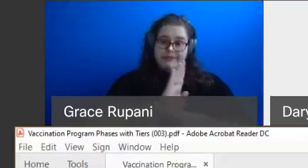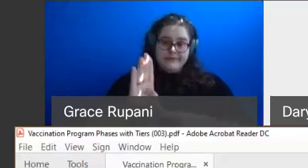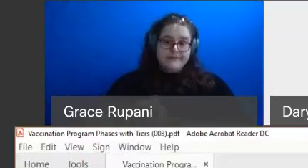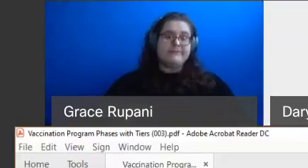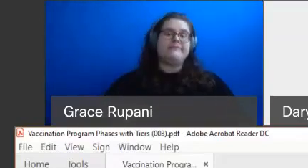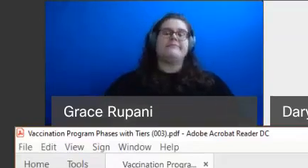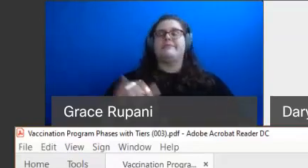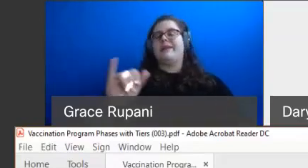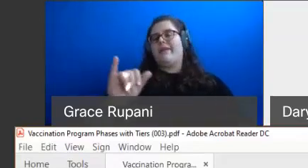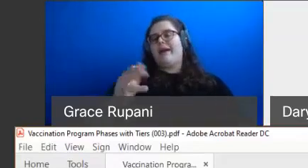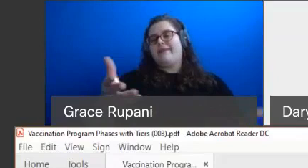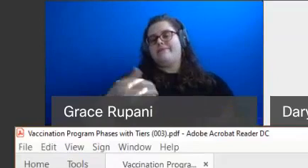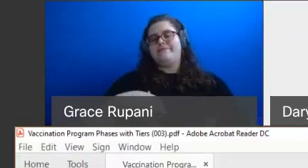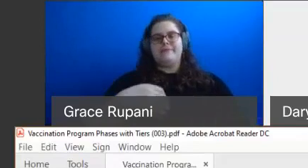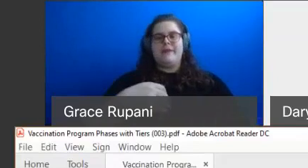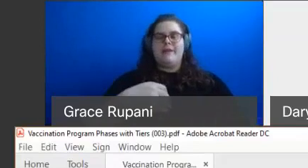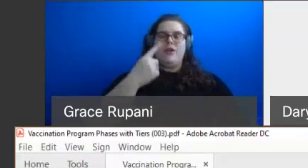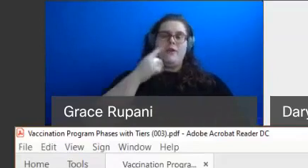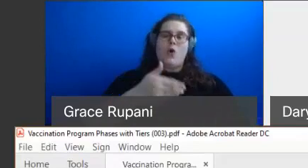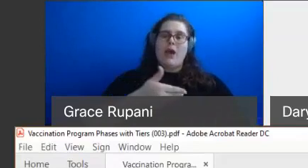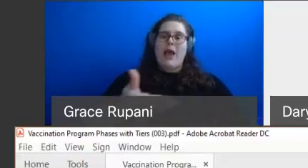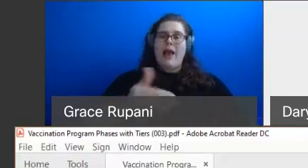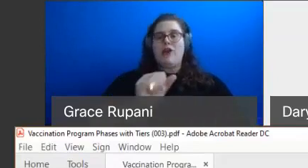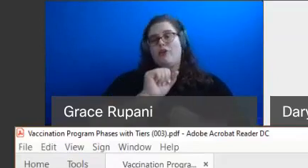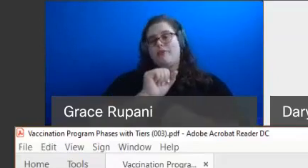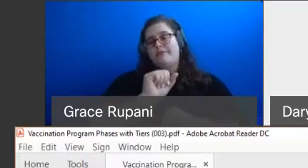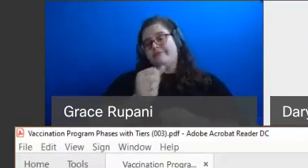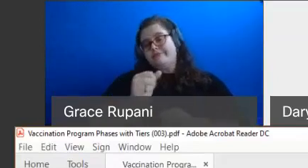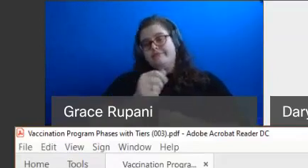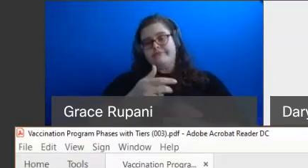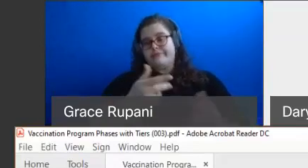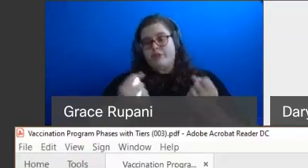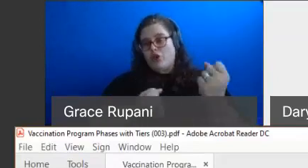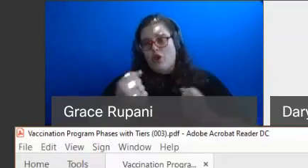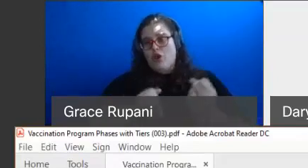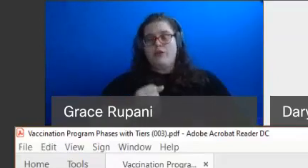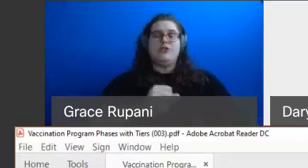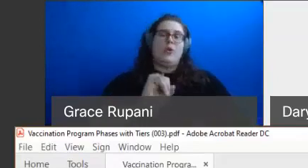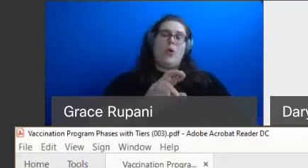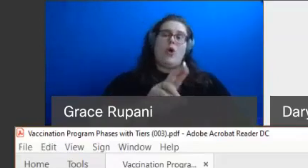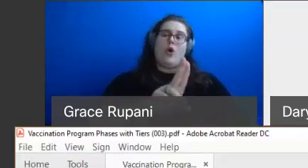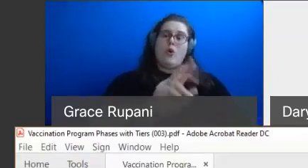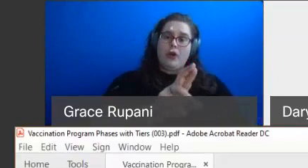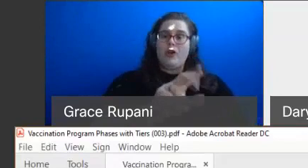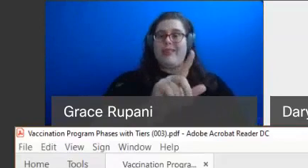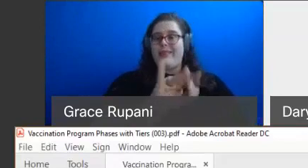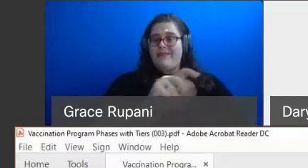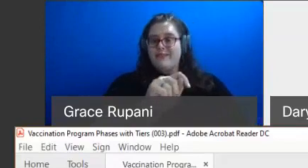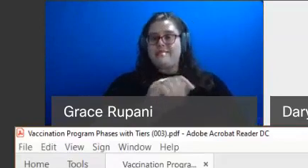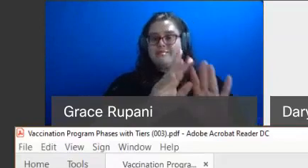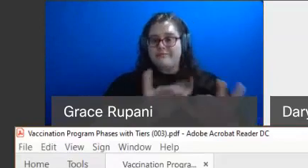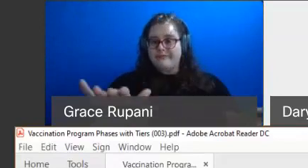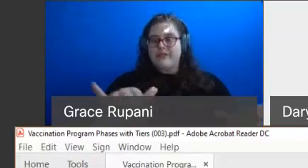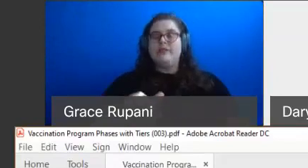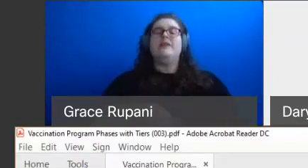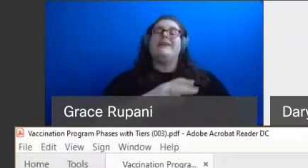for hire vehicles, rideshare, Uber, etc. and essential employees who work in